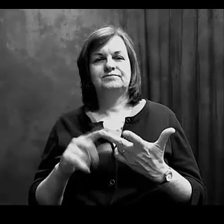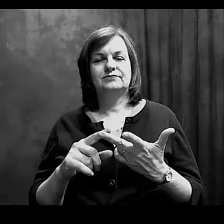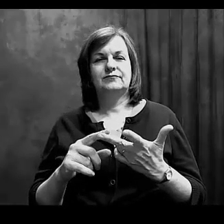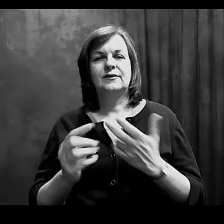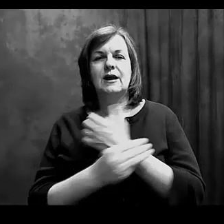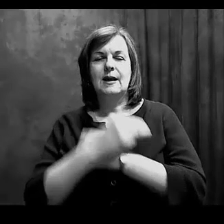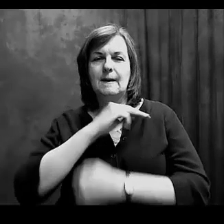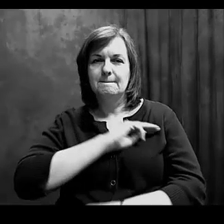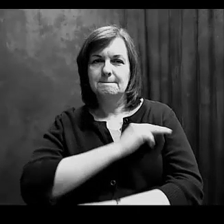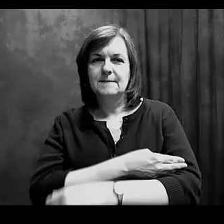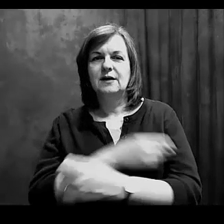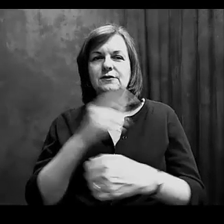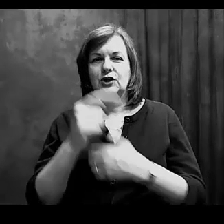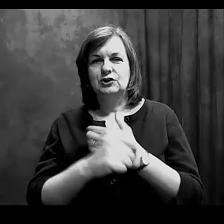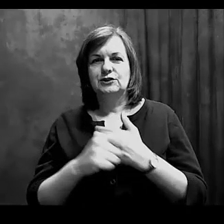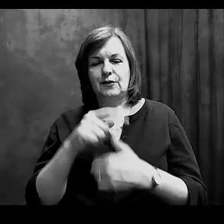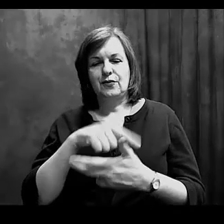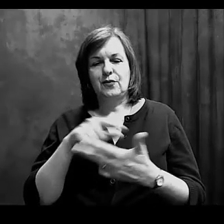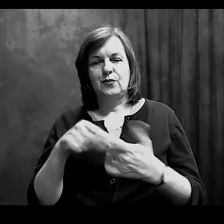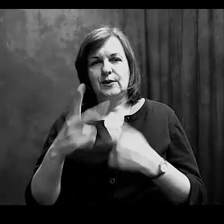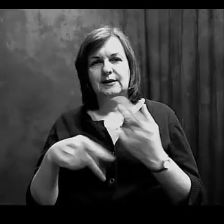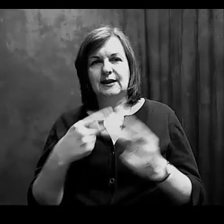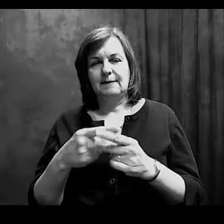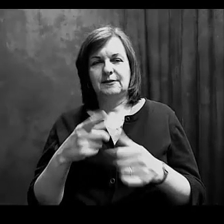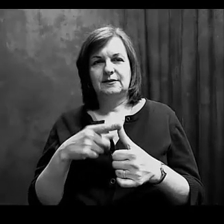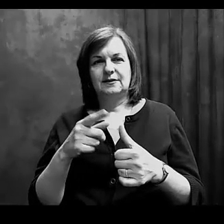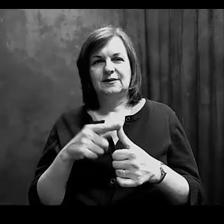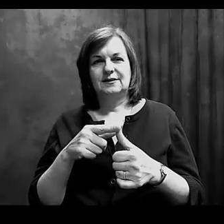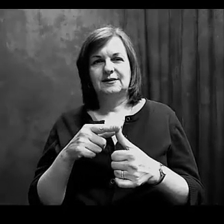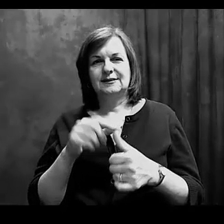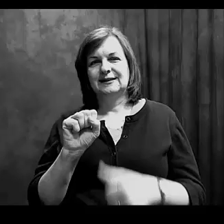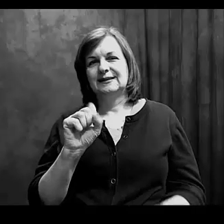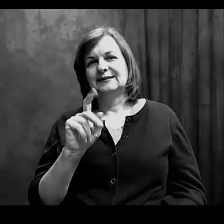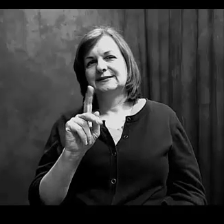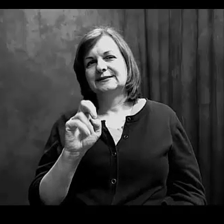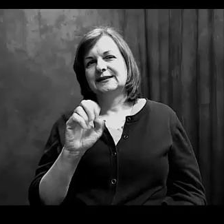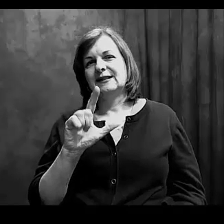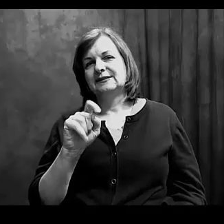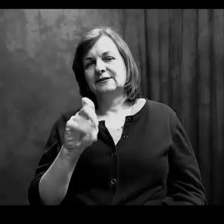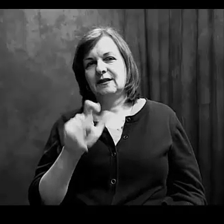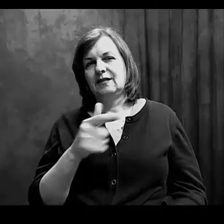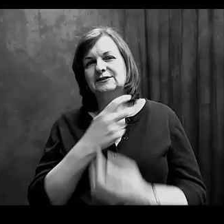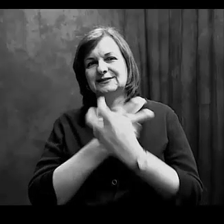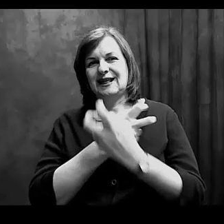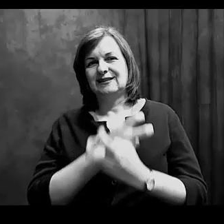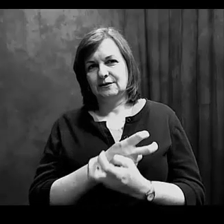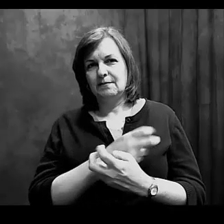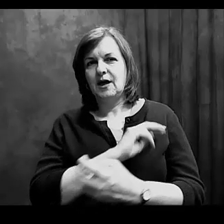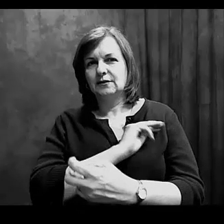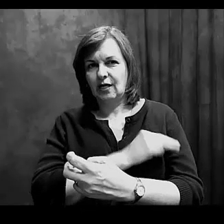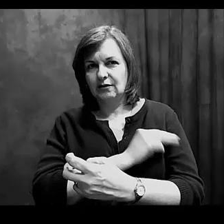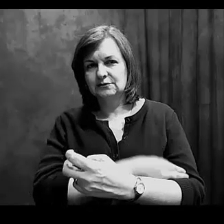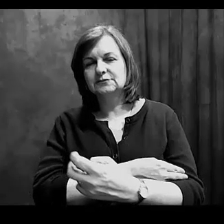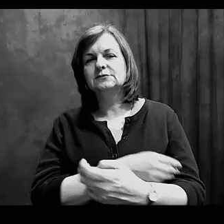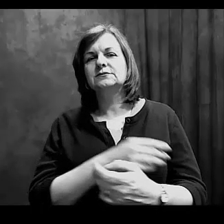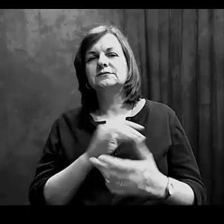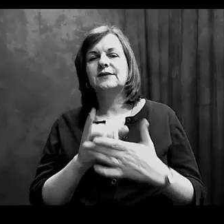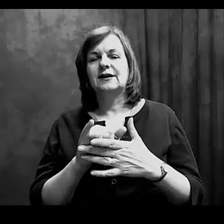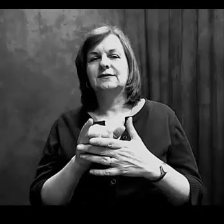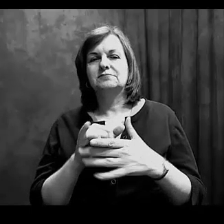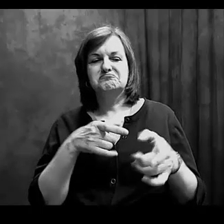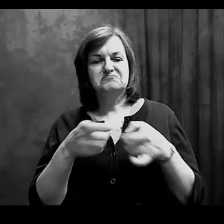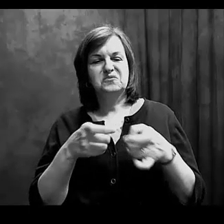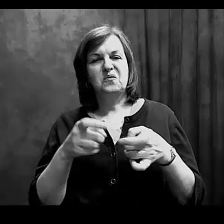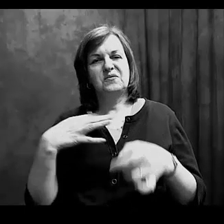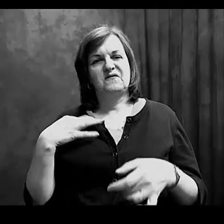Muscle tissue, three types that we focus on in vertebrates. Skeletal, of course, associated with your skeletal system,